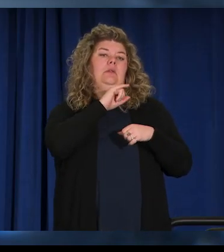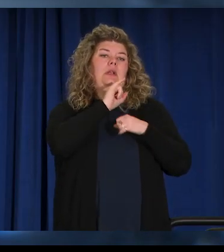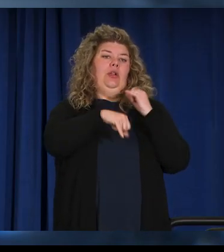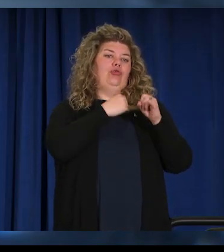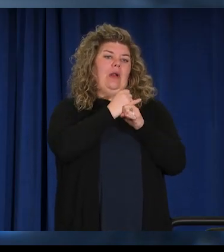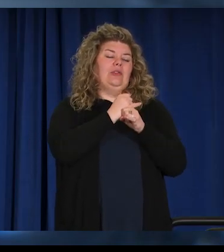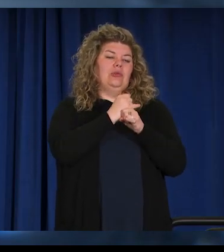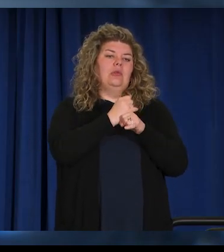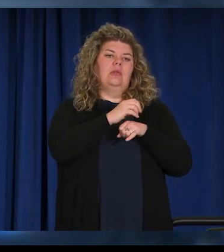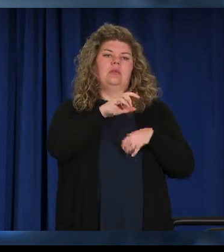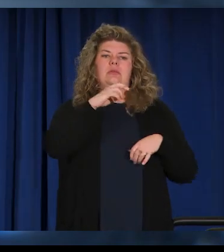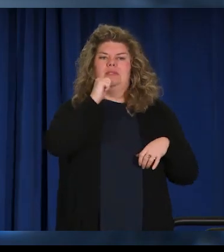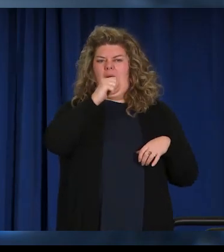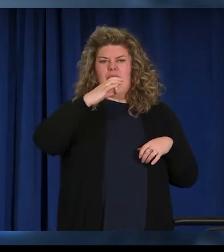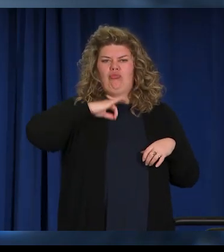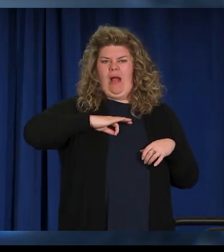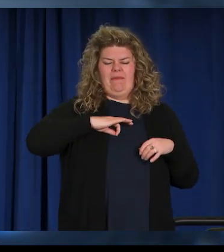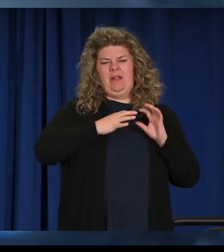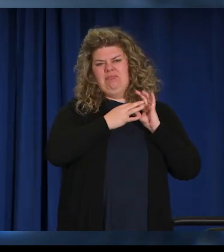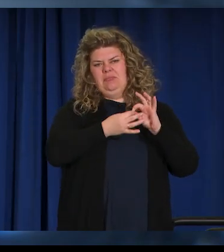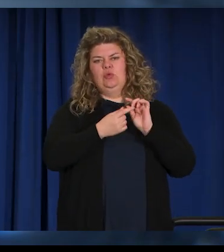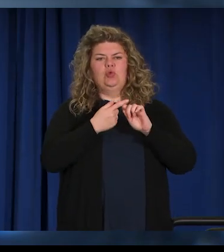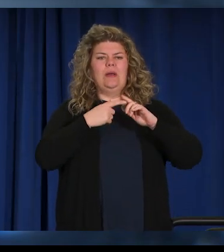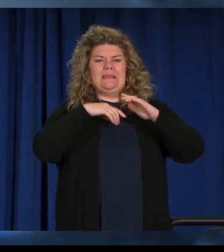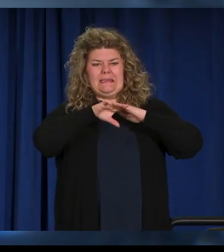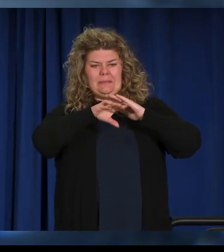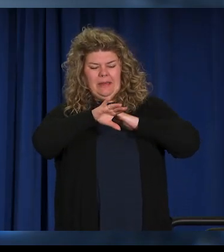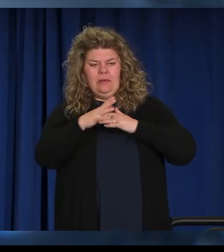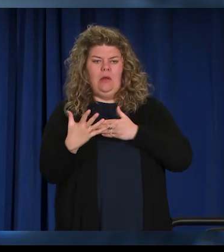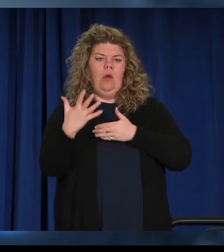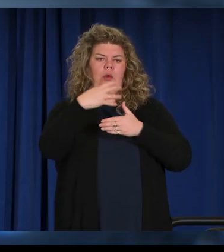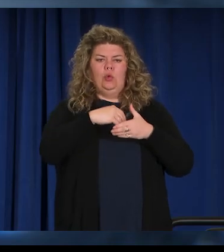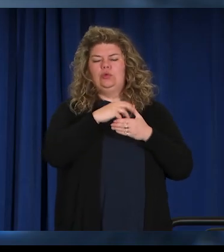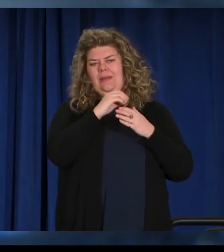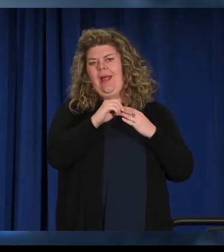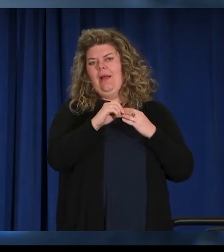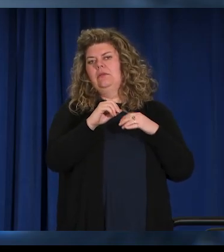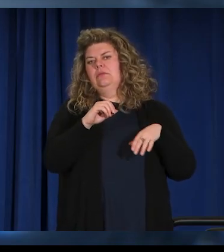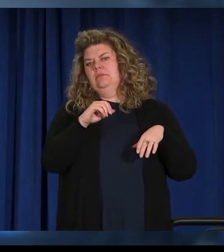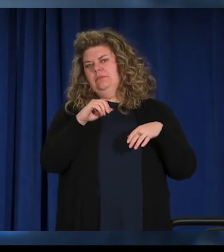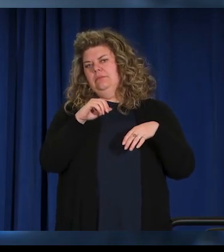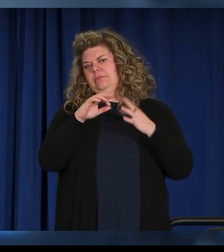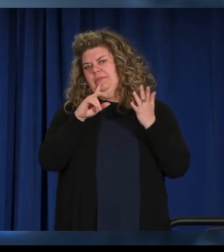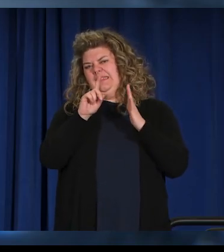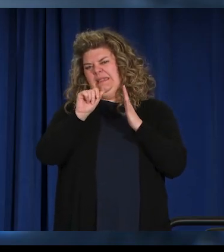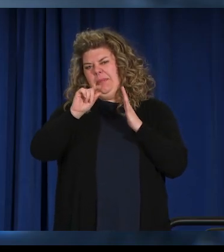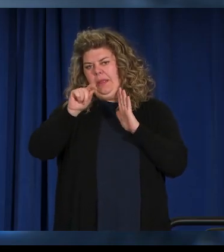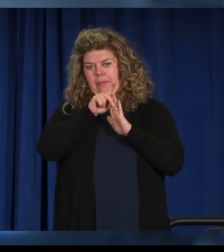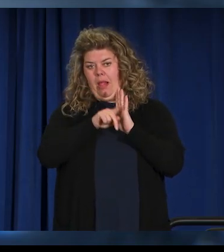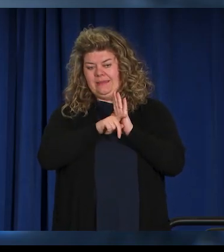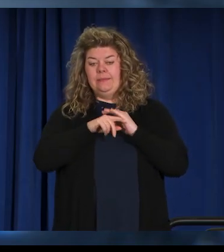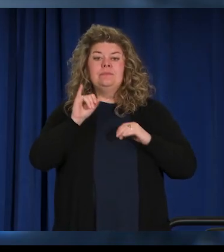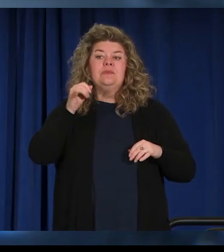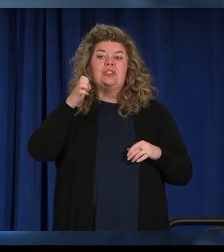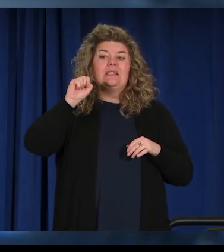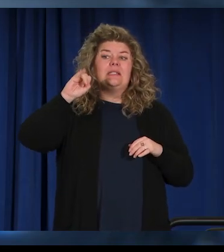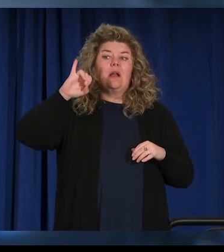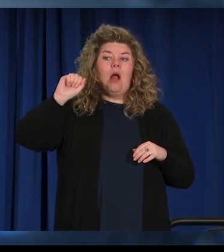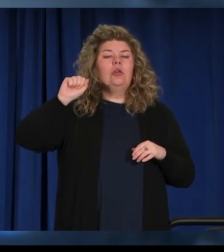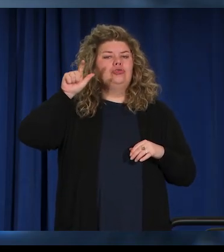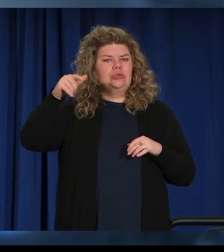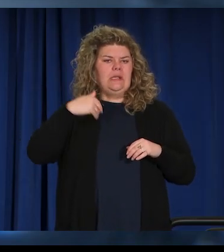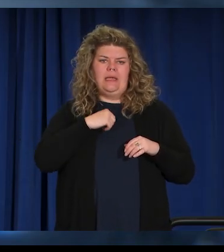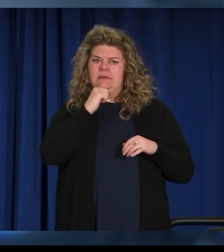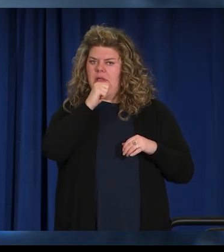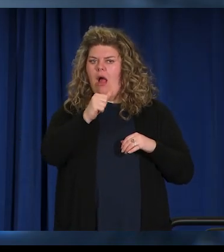on projects pertaining to accessibility, inclusion, and disability policy. Jessica has non-apparent